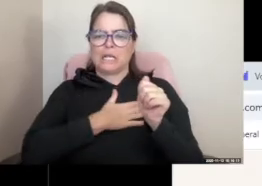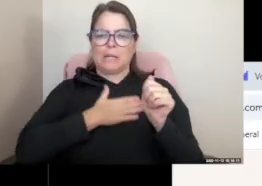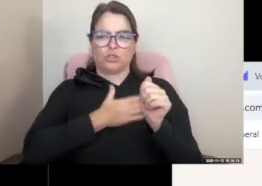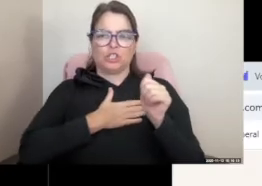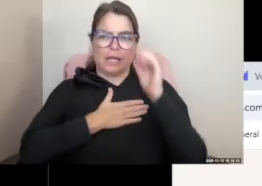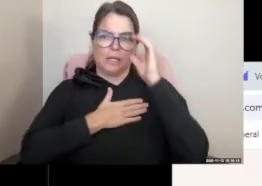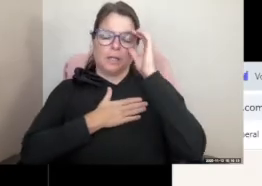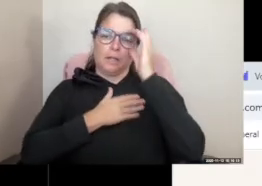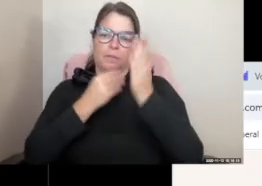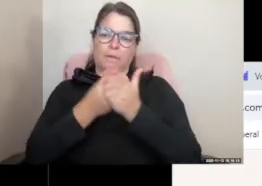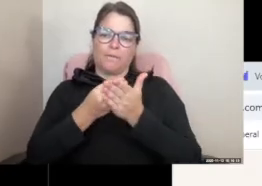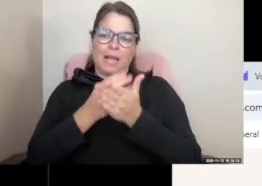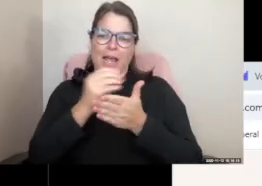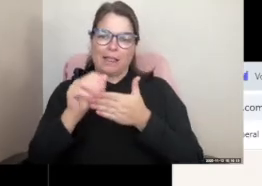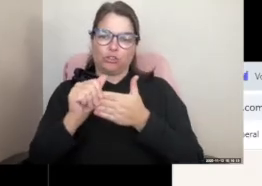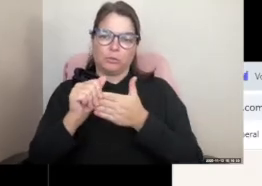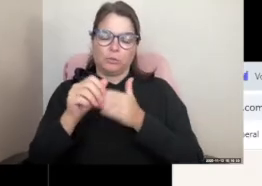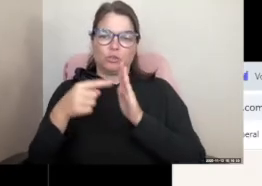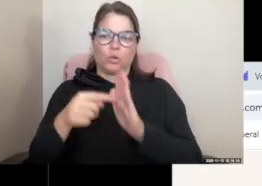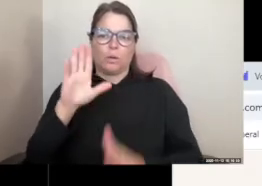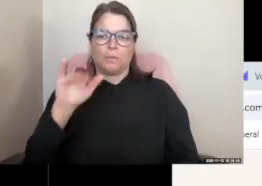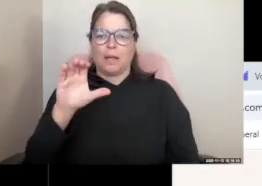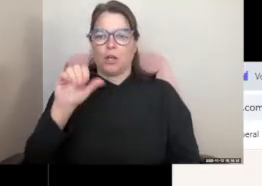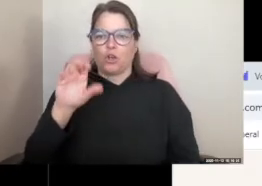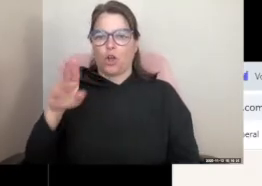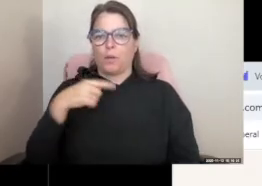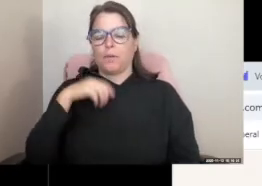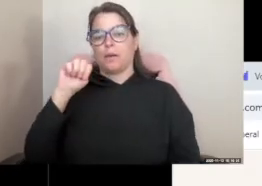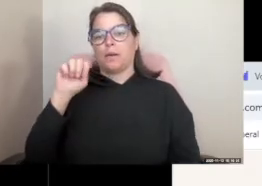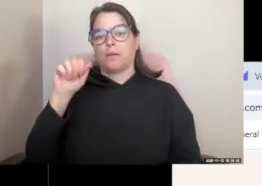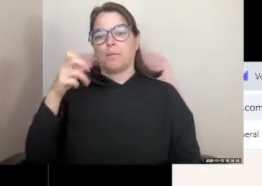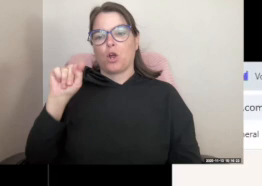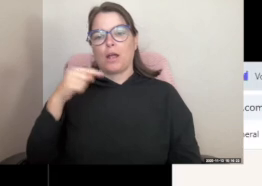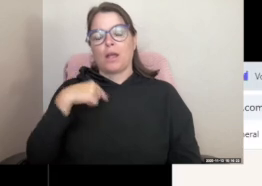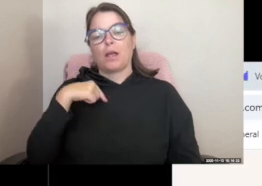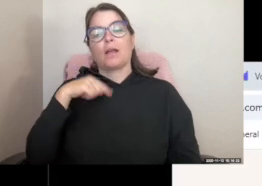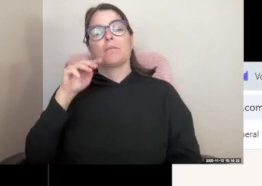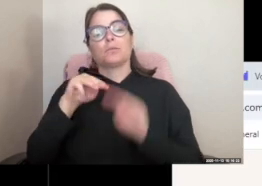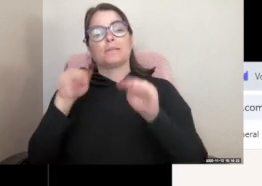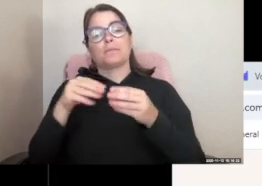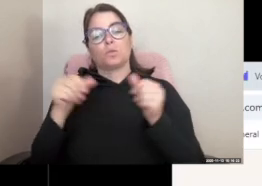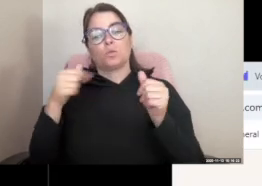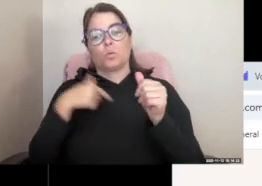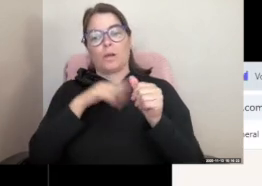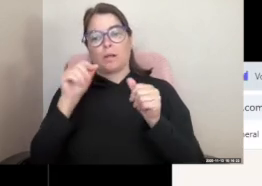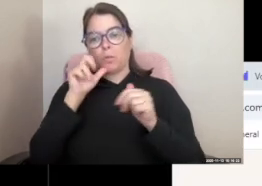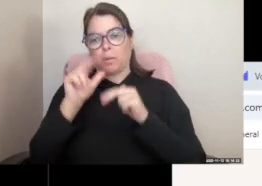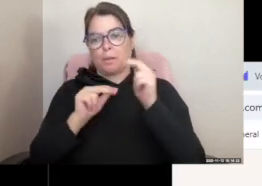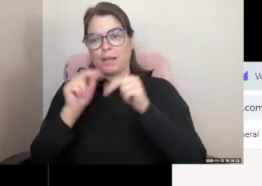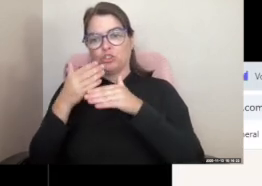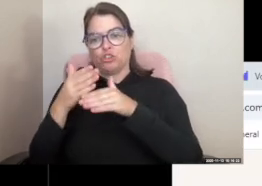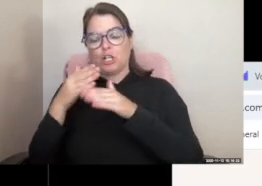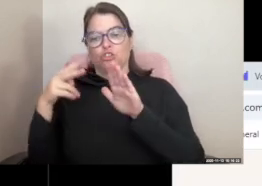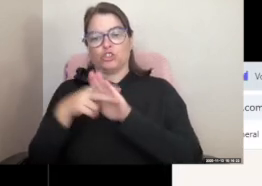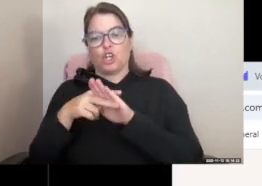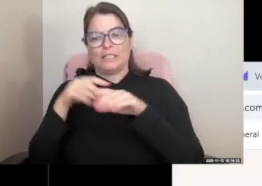might let someone else go, unless I can speak to the previous section or just generally about Go medium. right